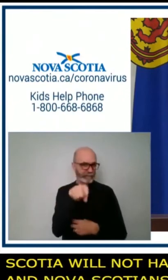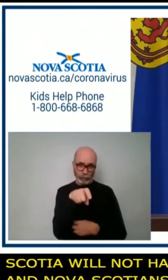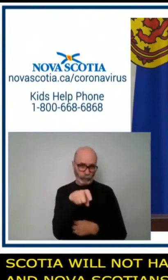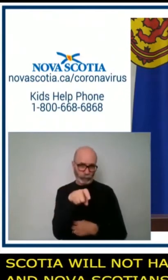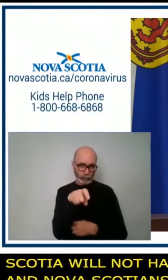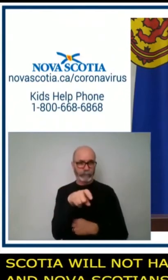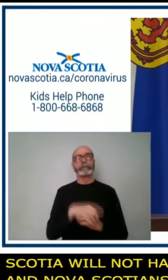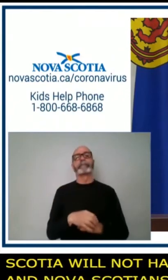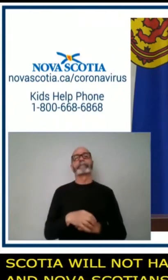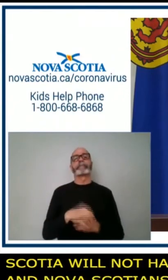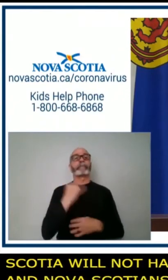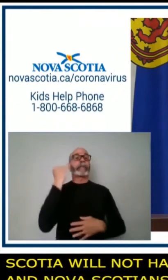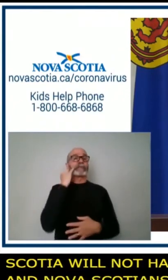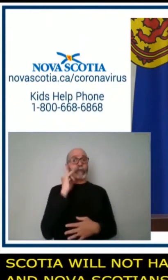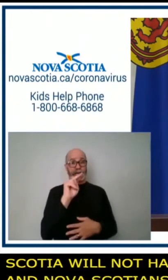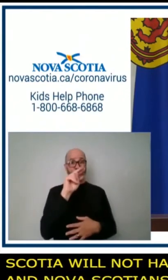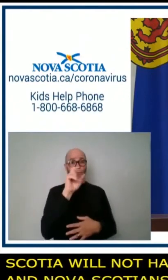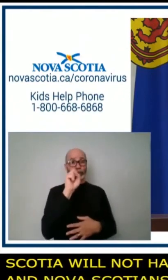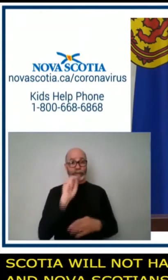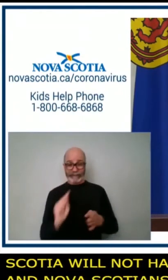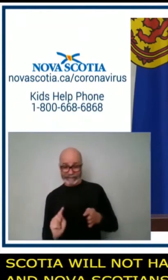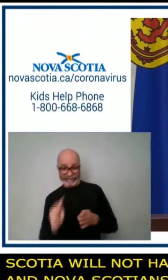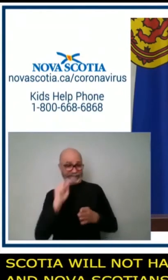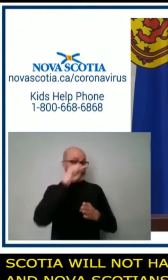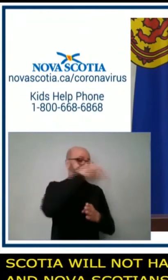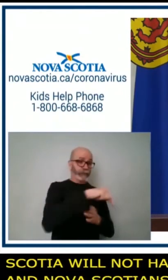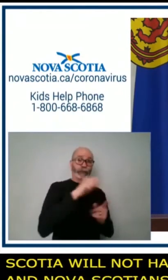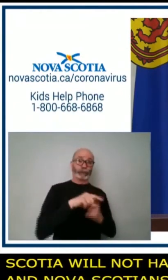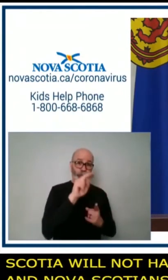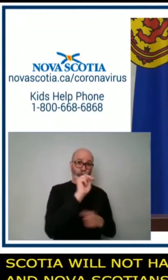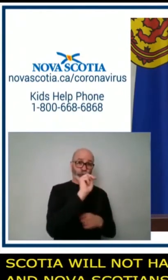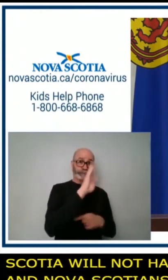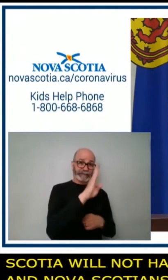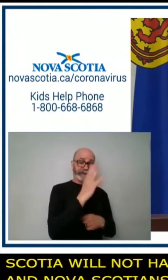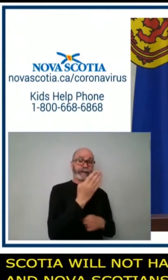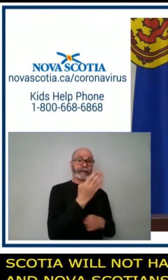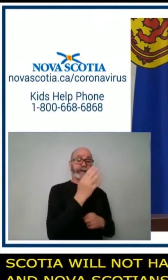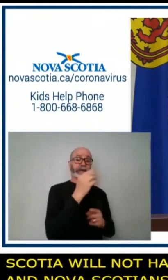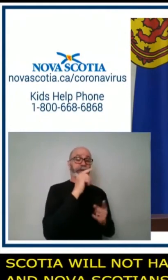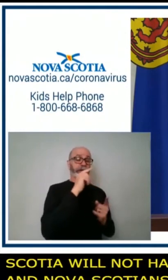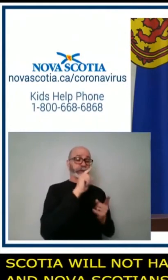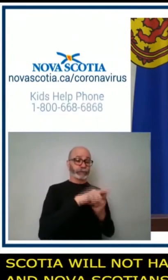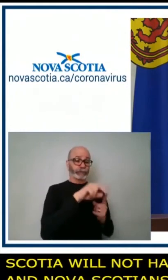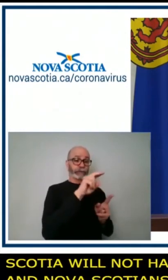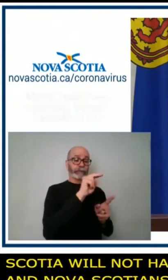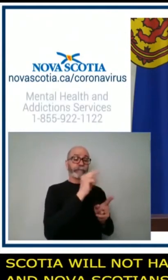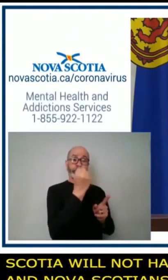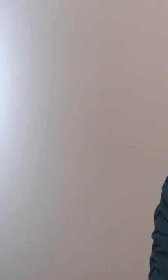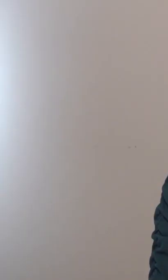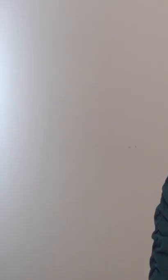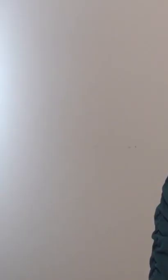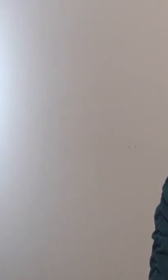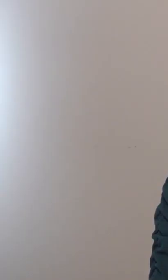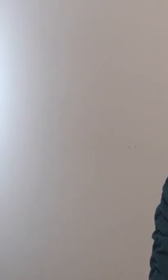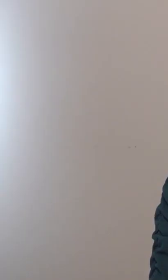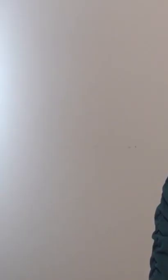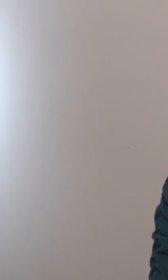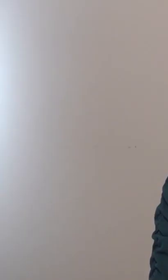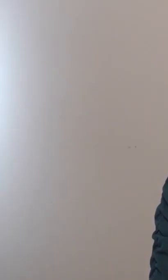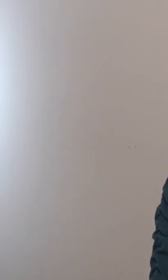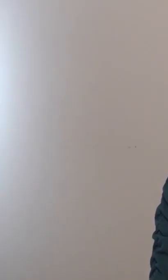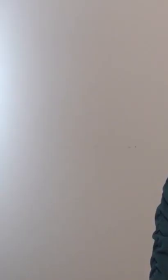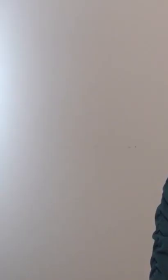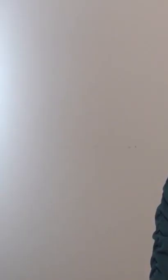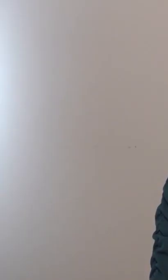self-isolate. Dr. Strang made this recommendation based on the very similar epidemiology in both provinces. As of March